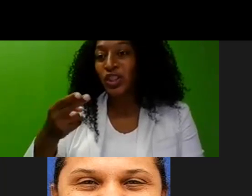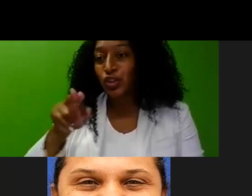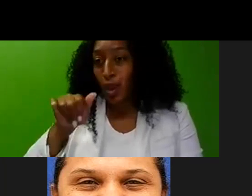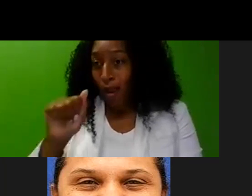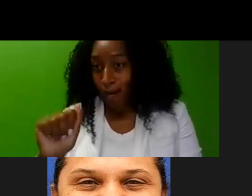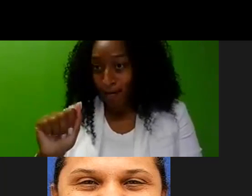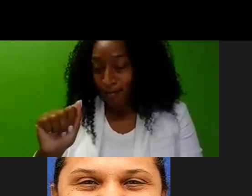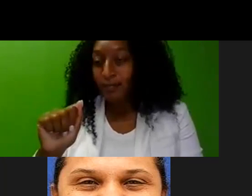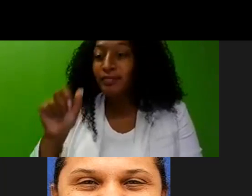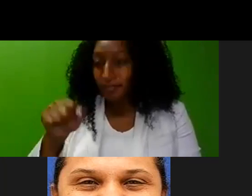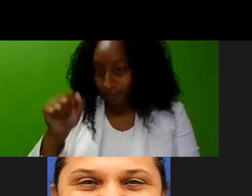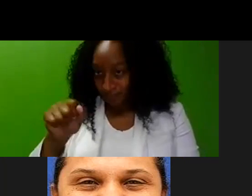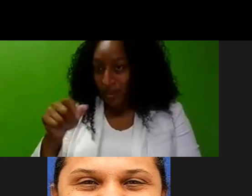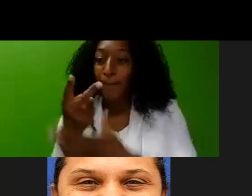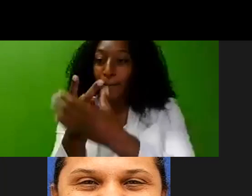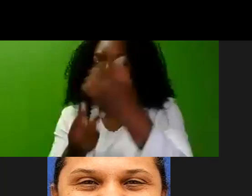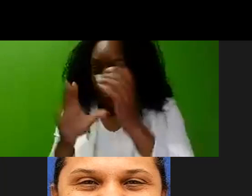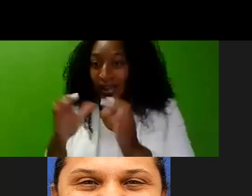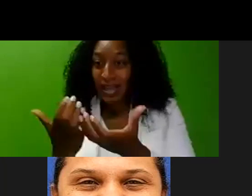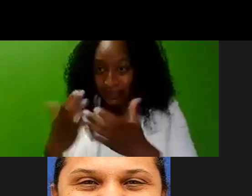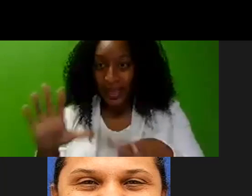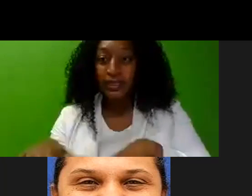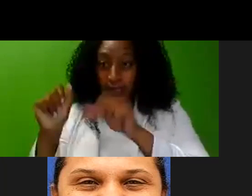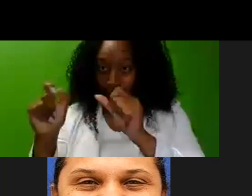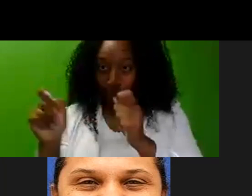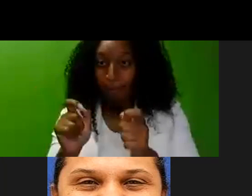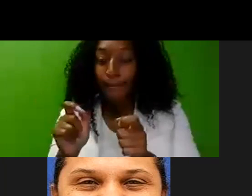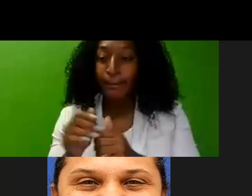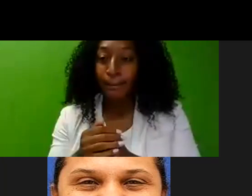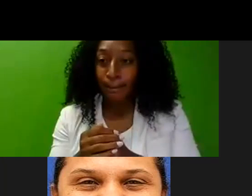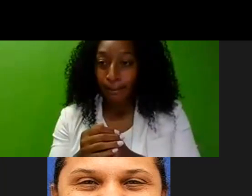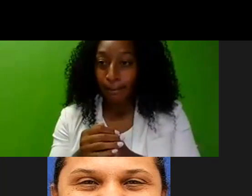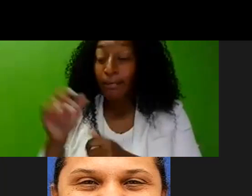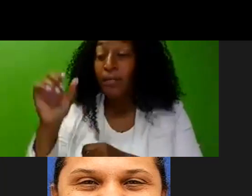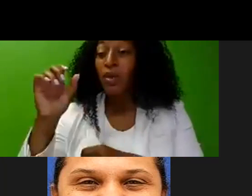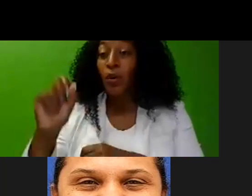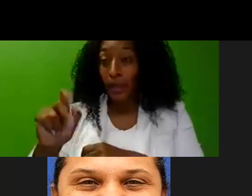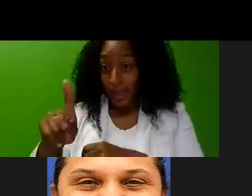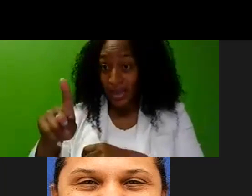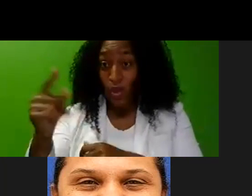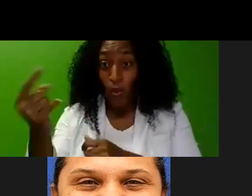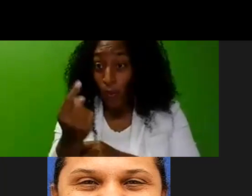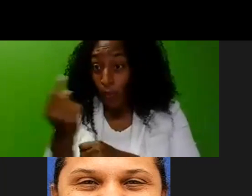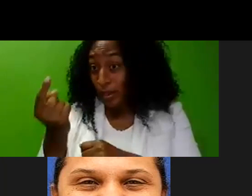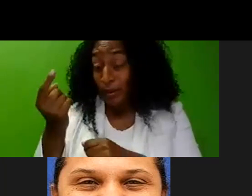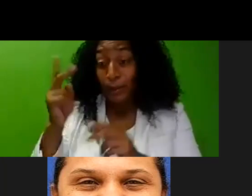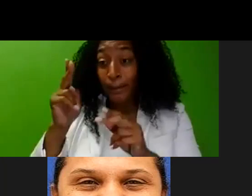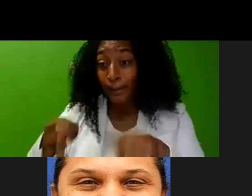right? Yes, I'm in both of the classes. Yes. Okay. Okay, great. The only person I'm not hearing from is Mark